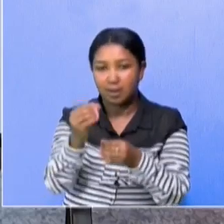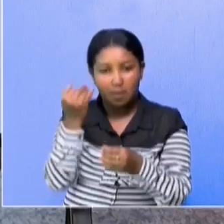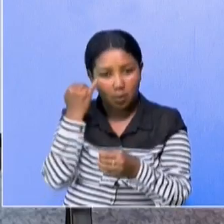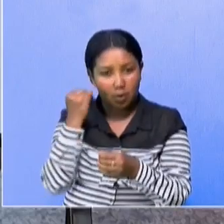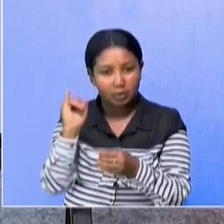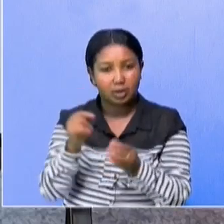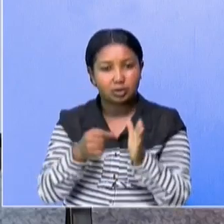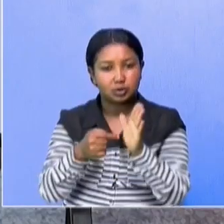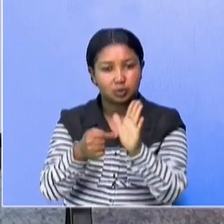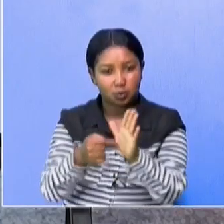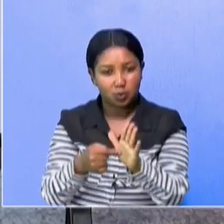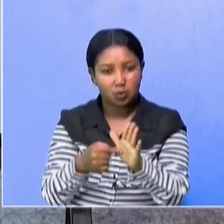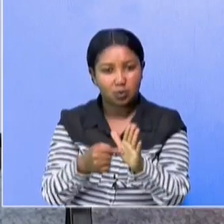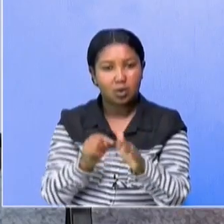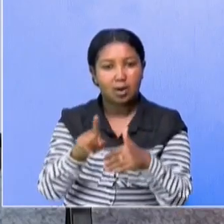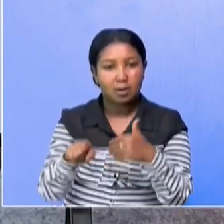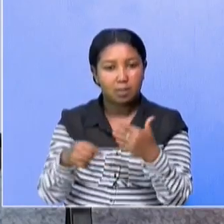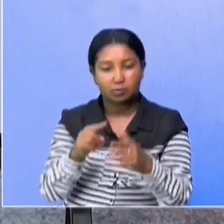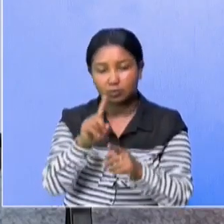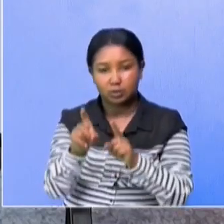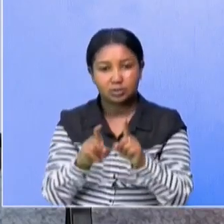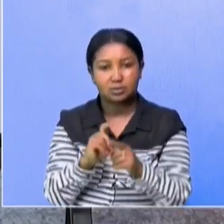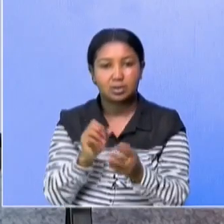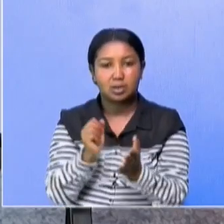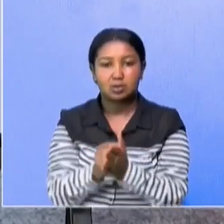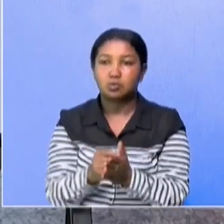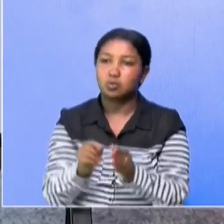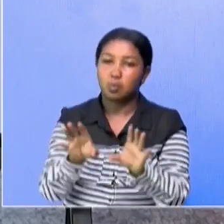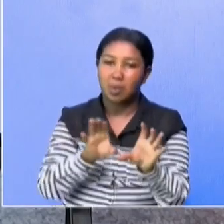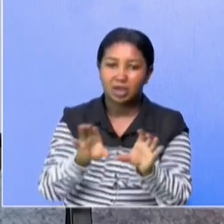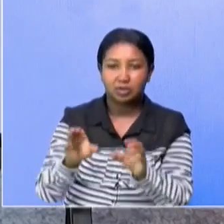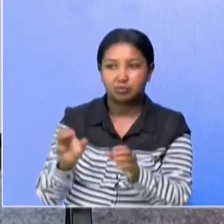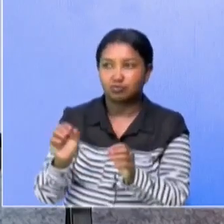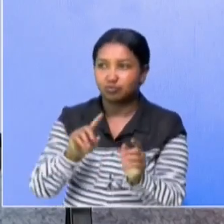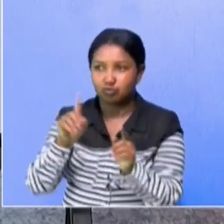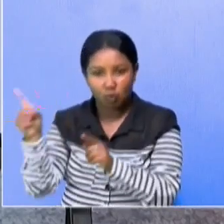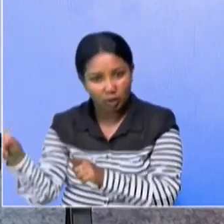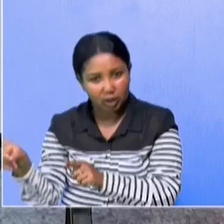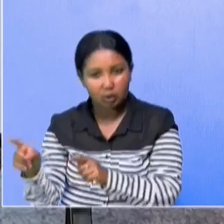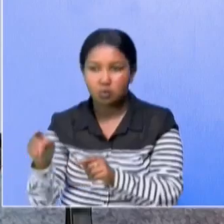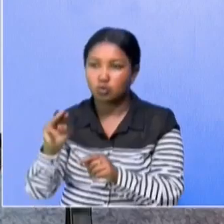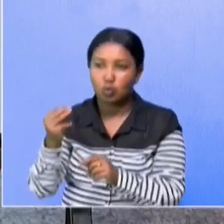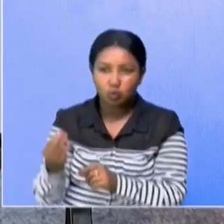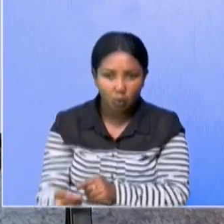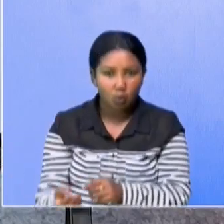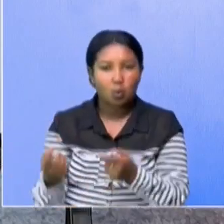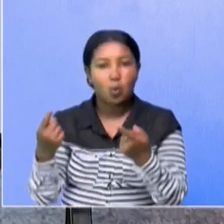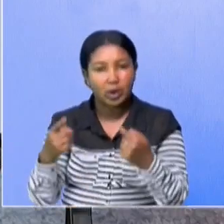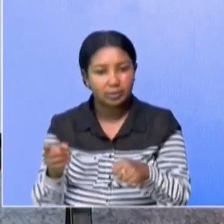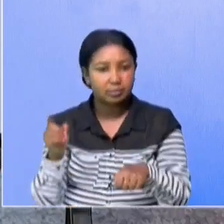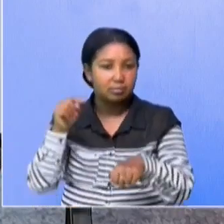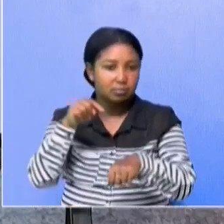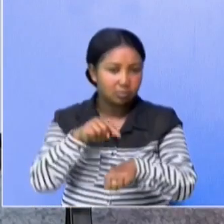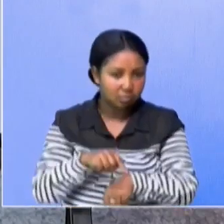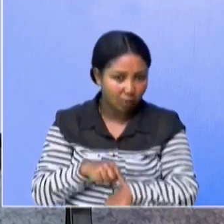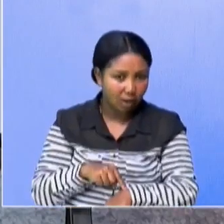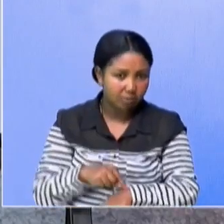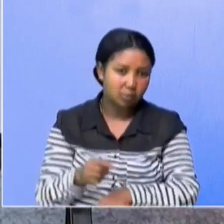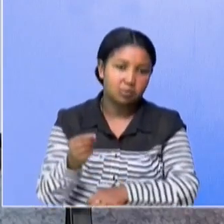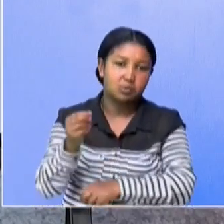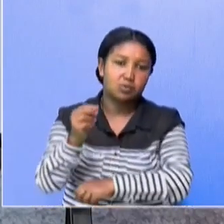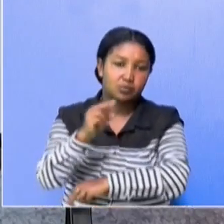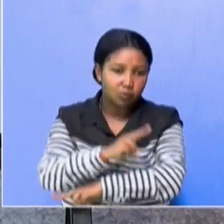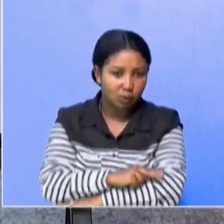that shows or concerns about each question. To make a journey into our park during vacation, to entertain. All these words